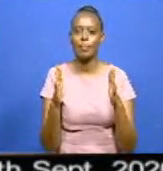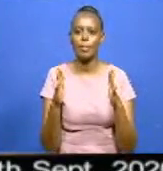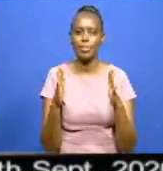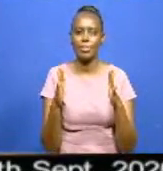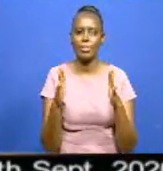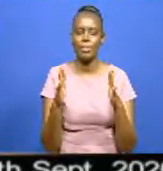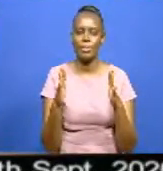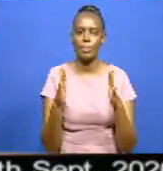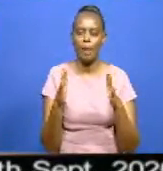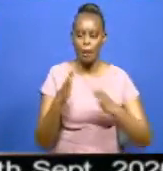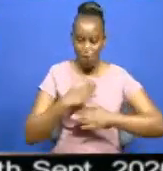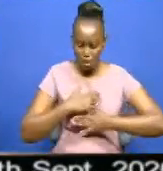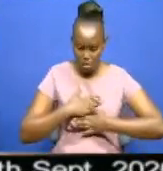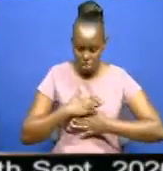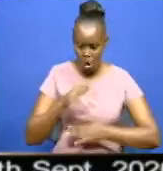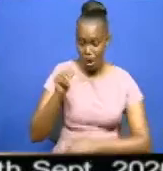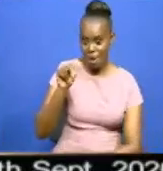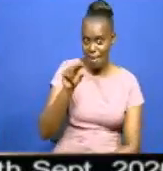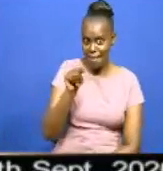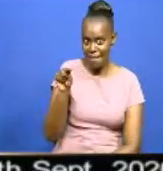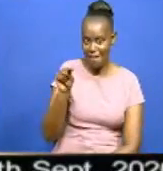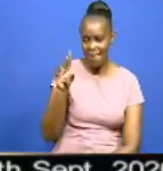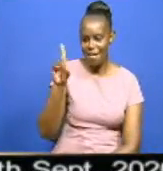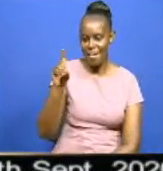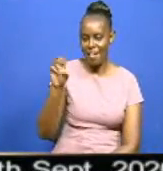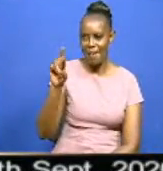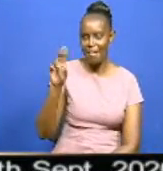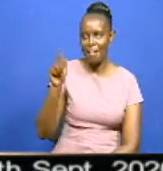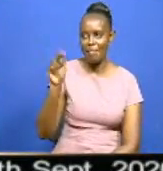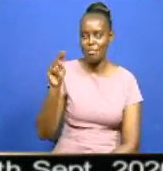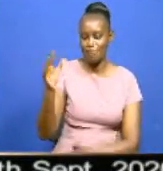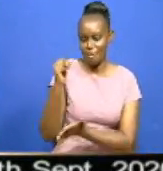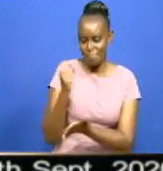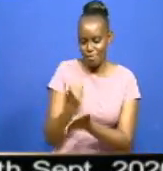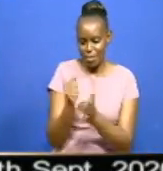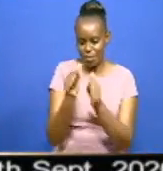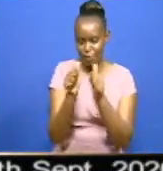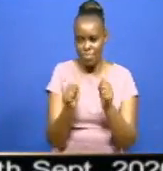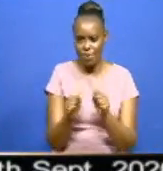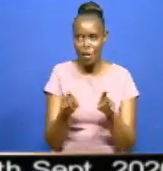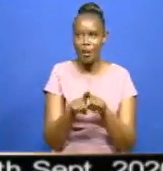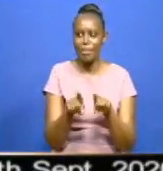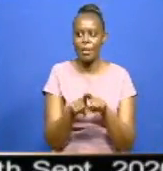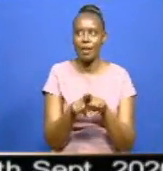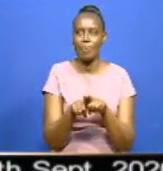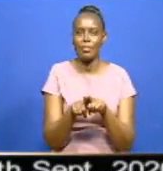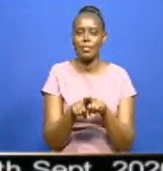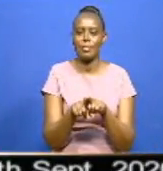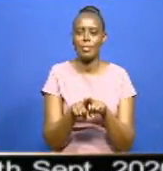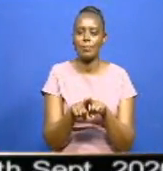Madam Deritu Anne for her being nominated as the